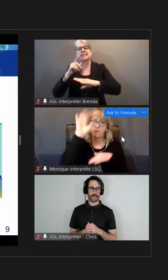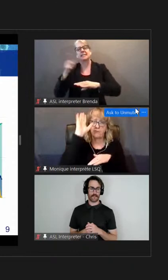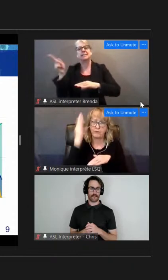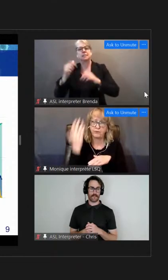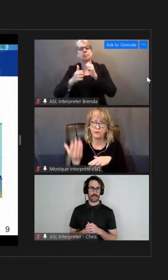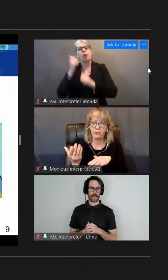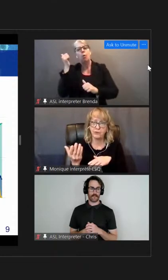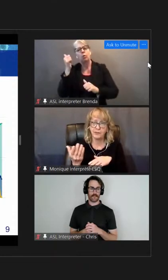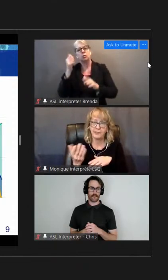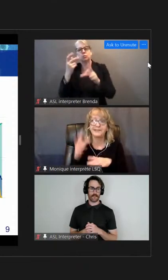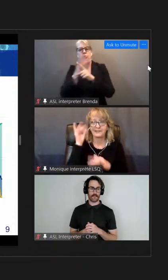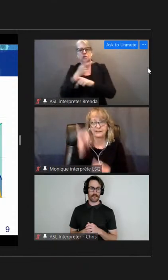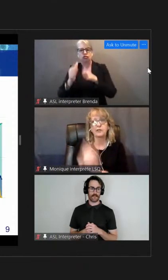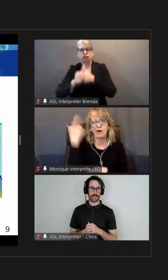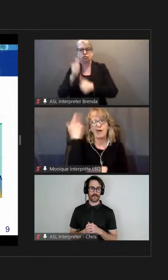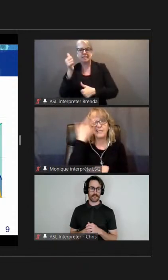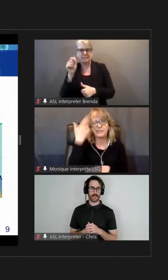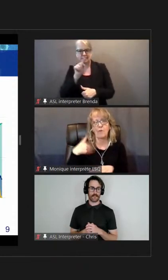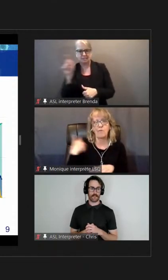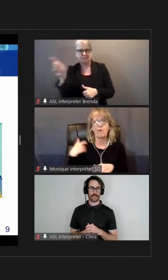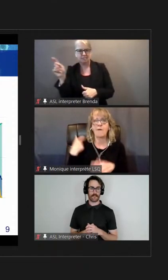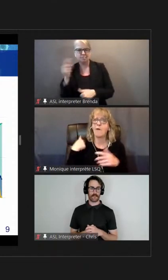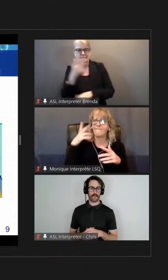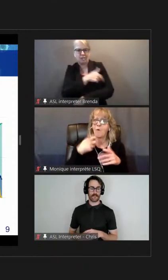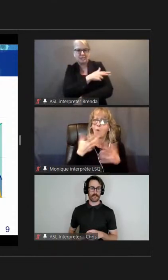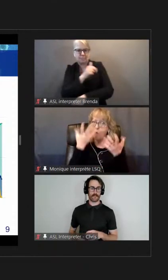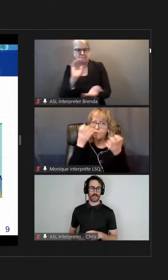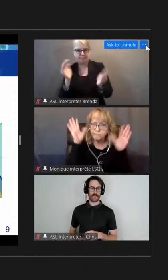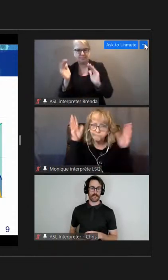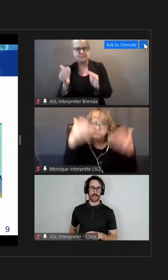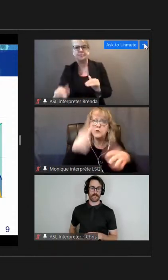vulnerable to being hospitalized.